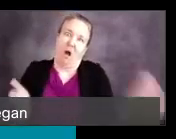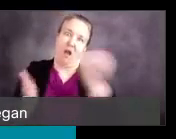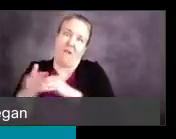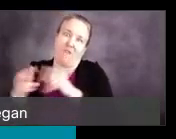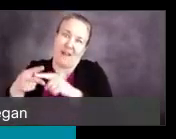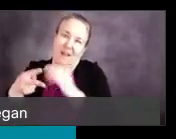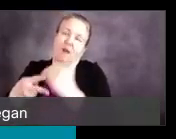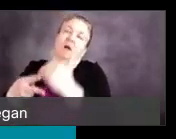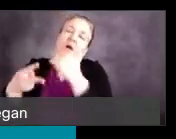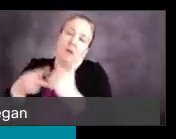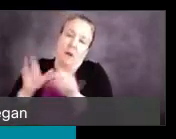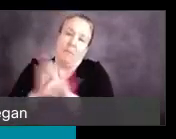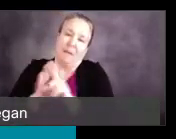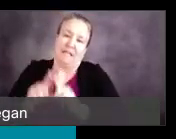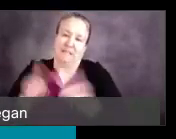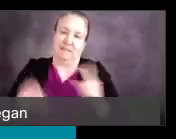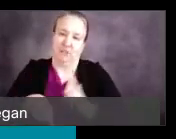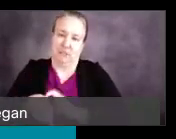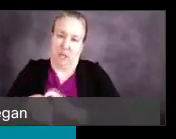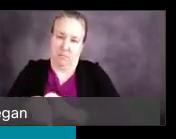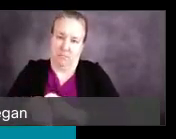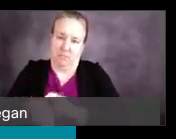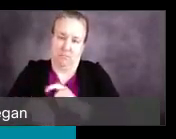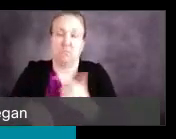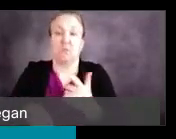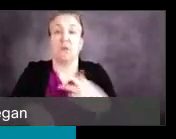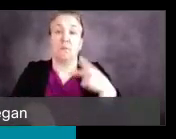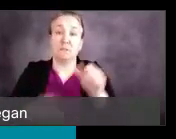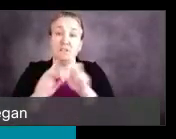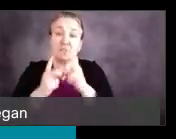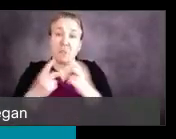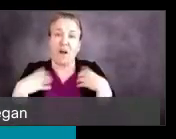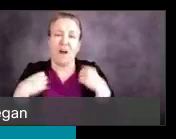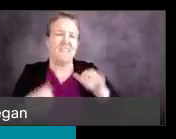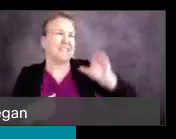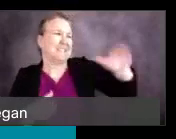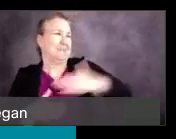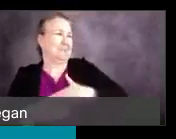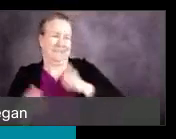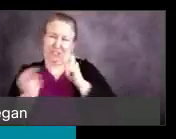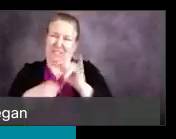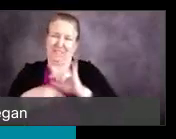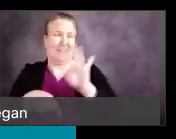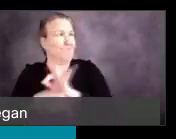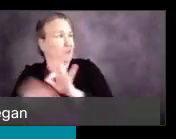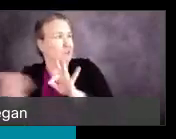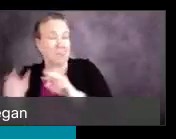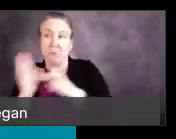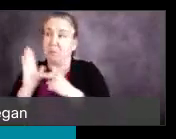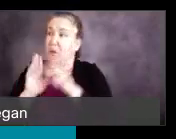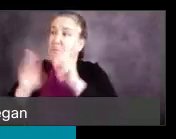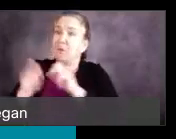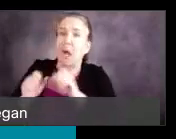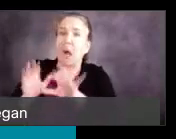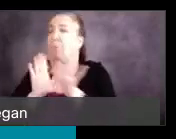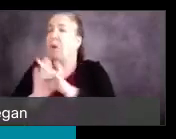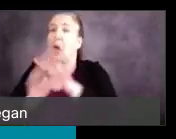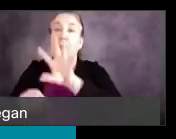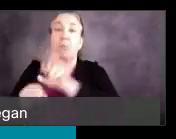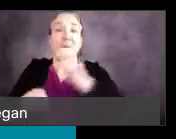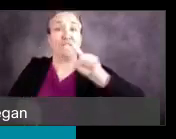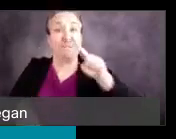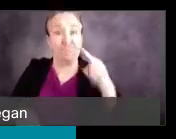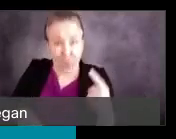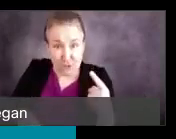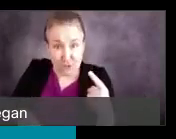a different time. We have asked Pennsylvania Department of Health to change this so that you can choose an appointment first, make